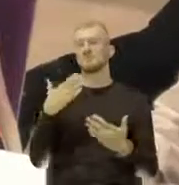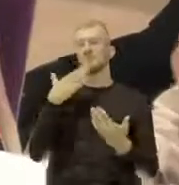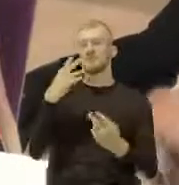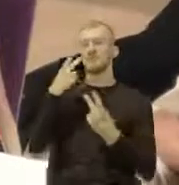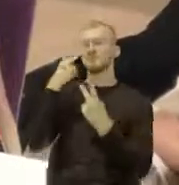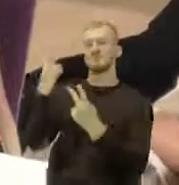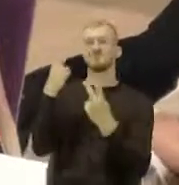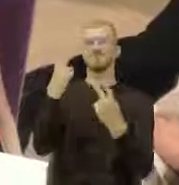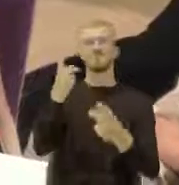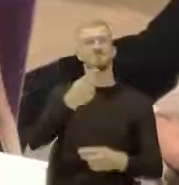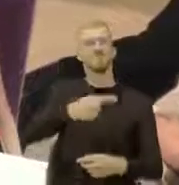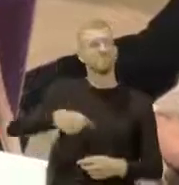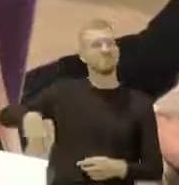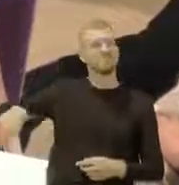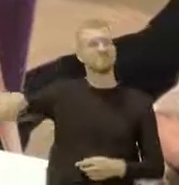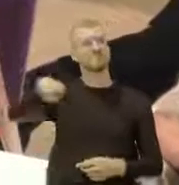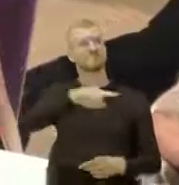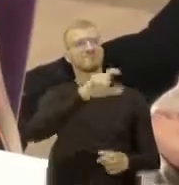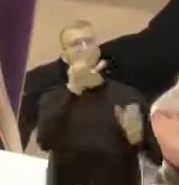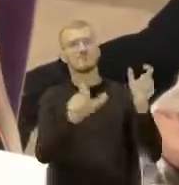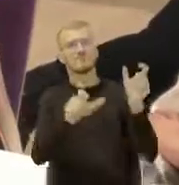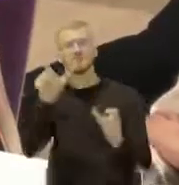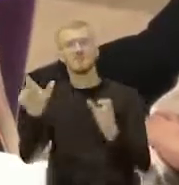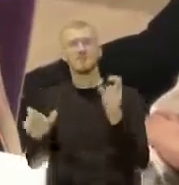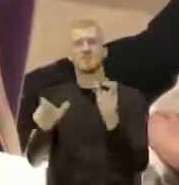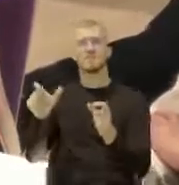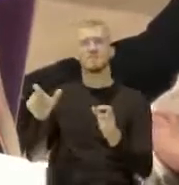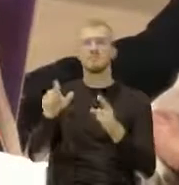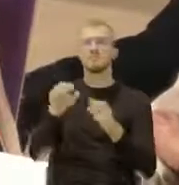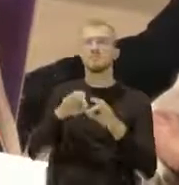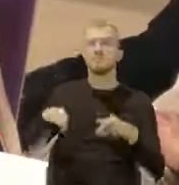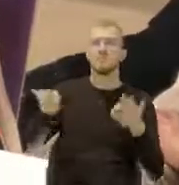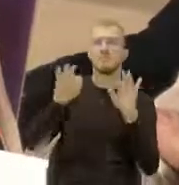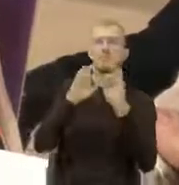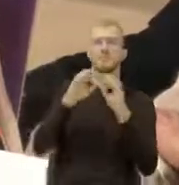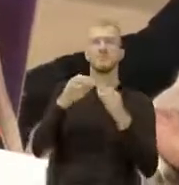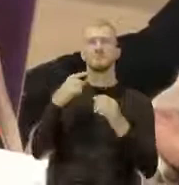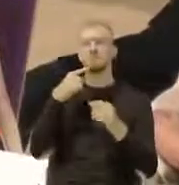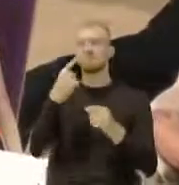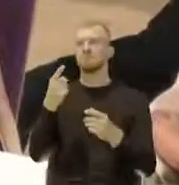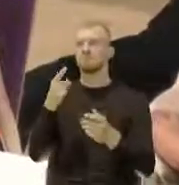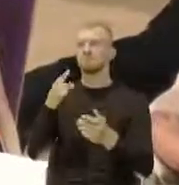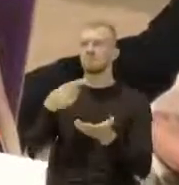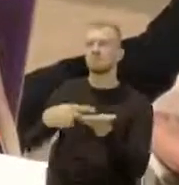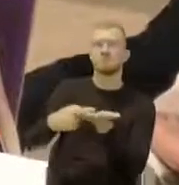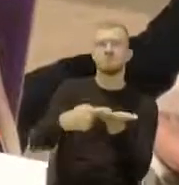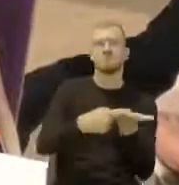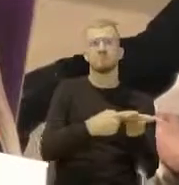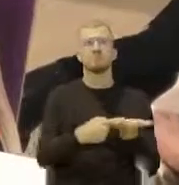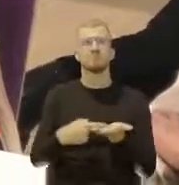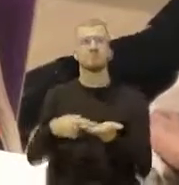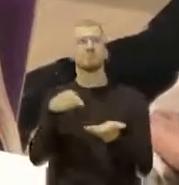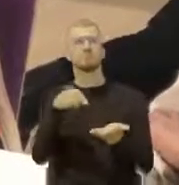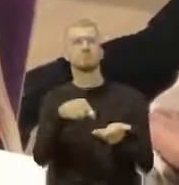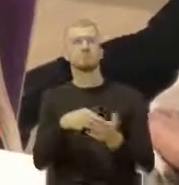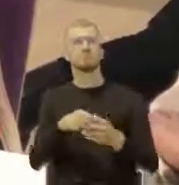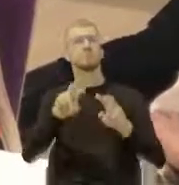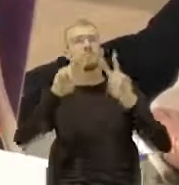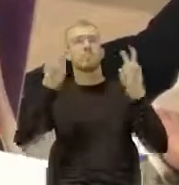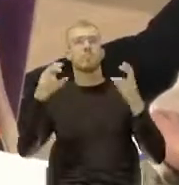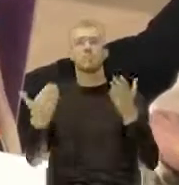relevant cause, the new urban agenda. Also, the actions coordinated by